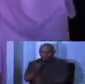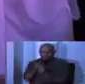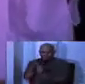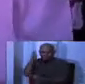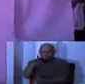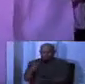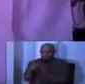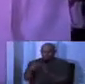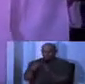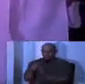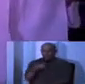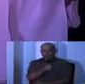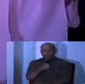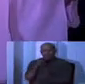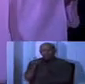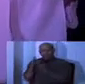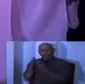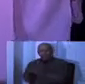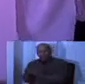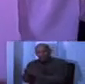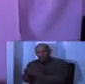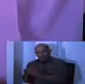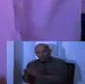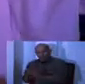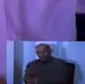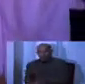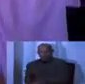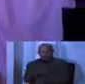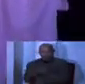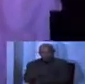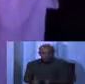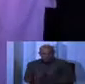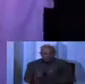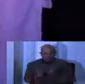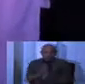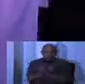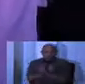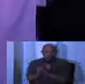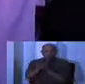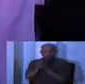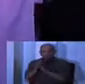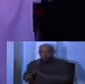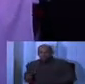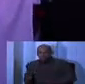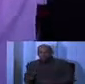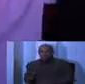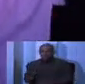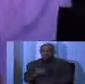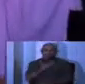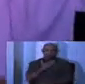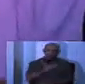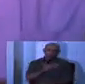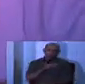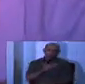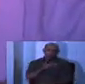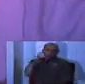just a way to live in love and peace, in joy and